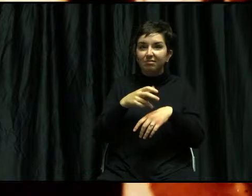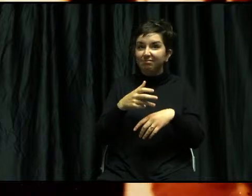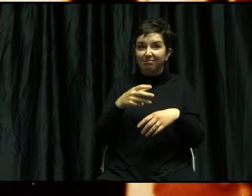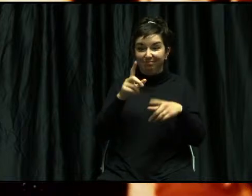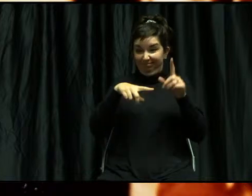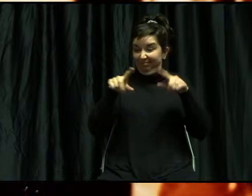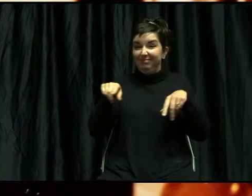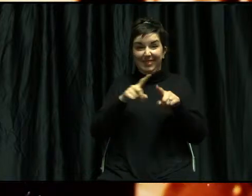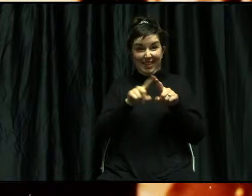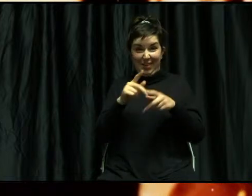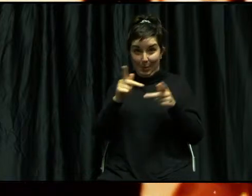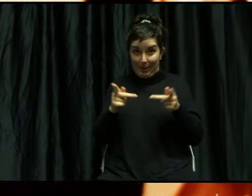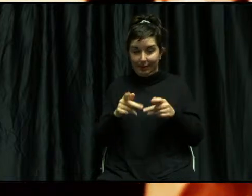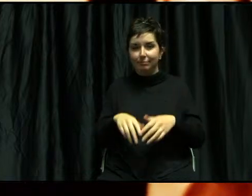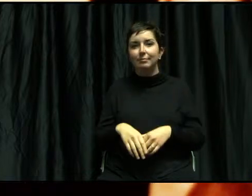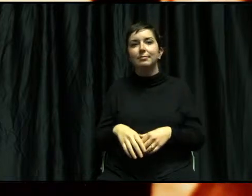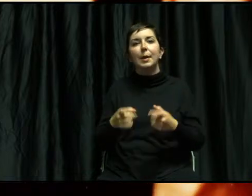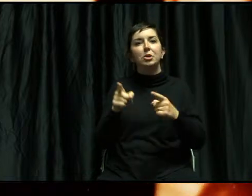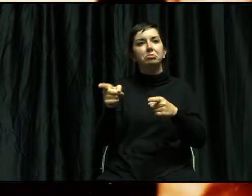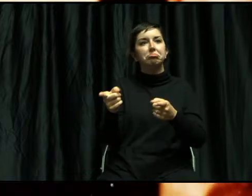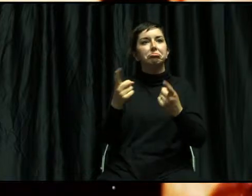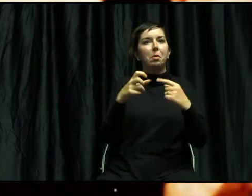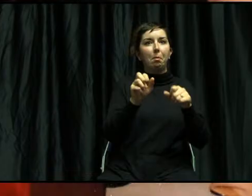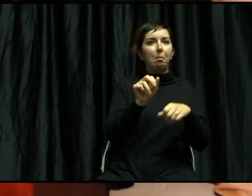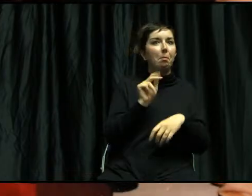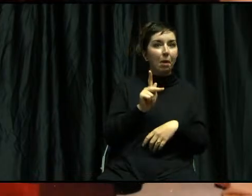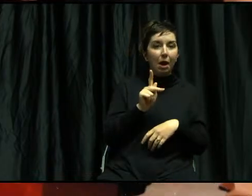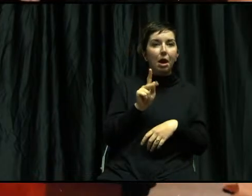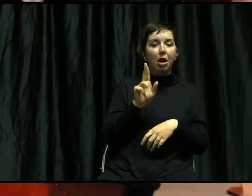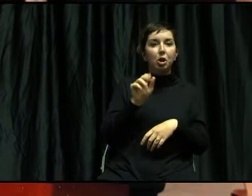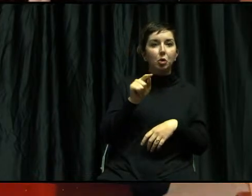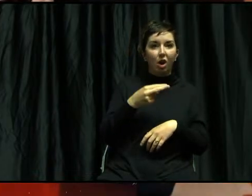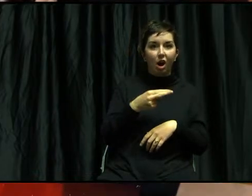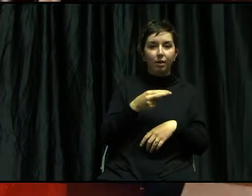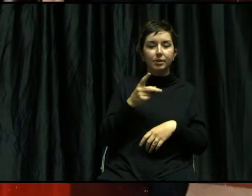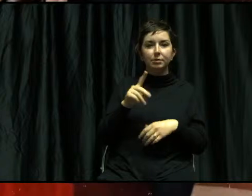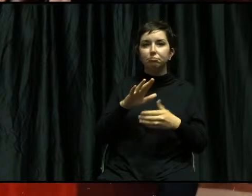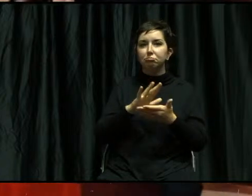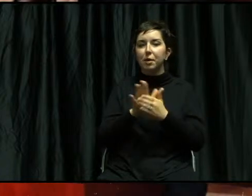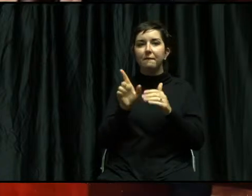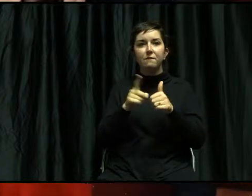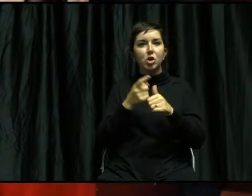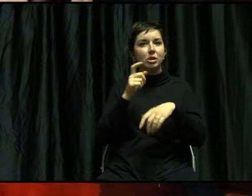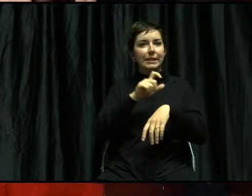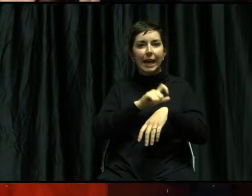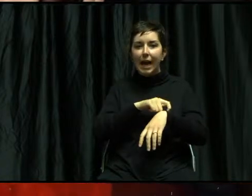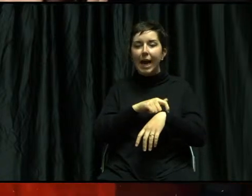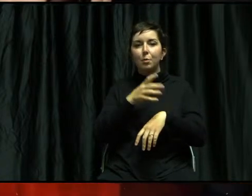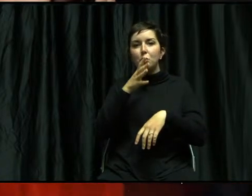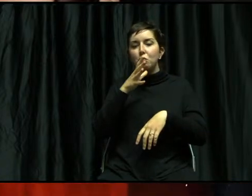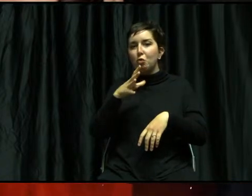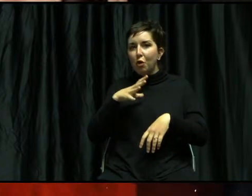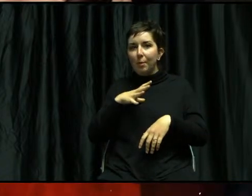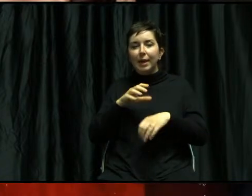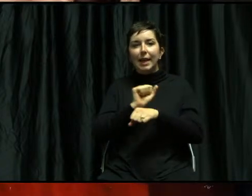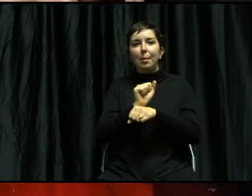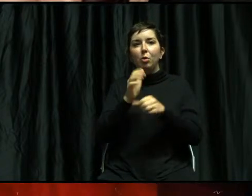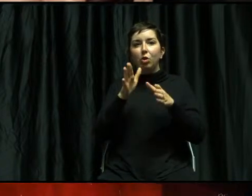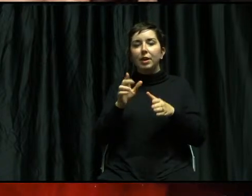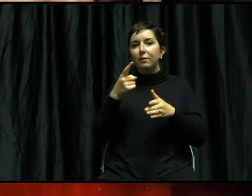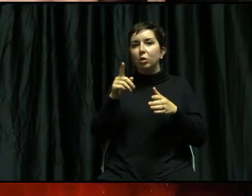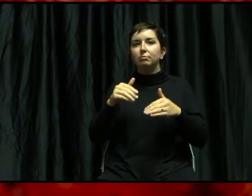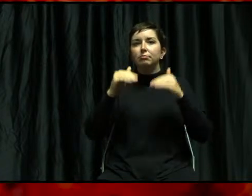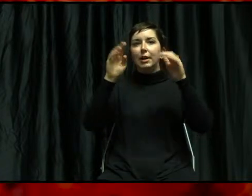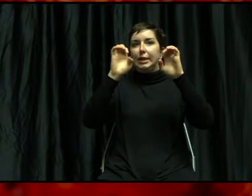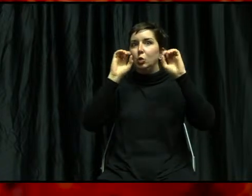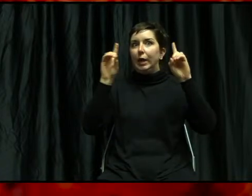Returning to Utah, Dr. Flint became the first full-time female employee working in the office of the Utah Commissioner of Higher